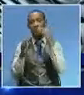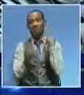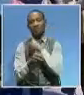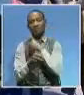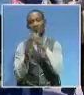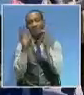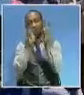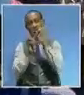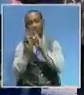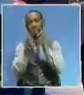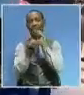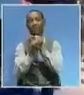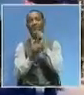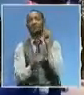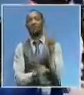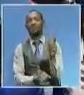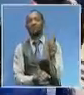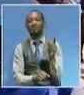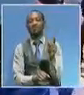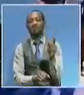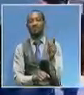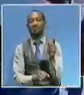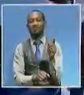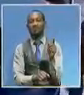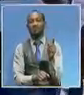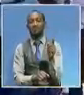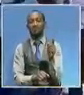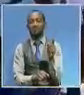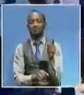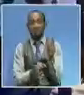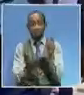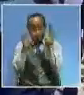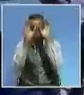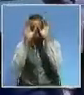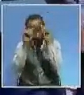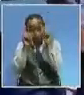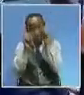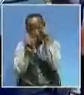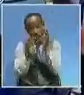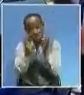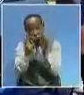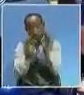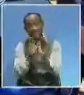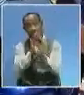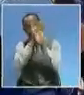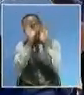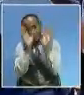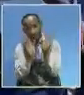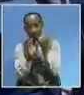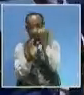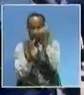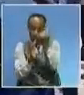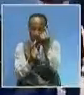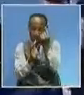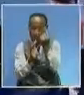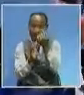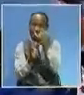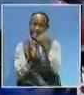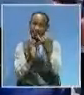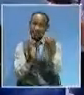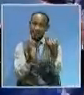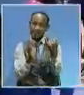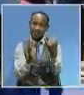visit. The head of state has once again cleared the air on one of the contentious issues.